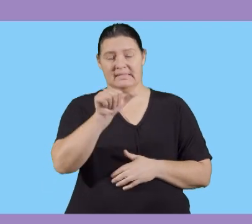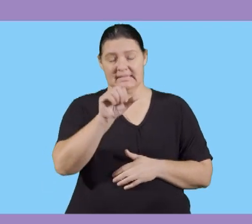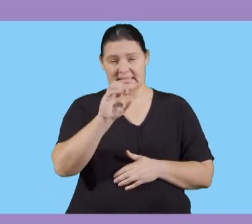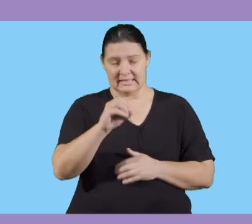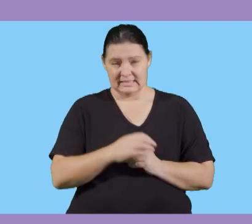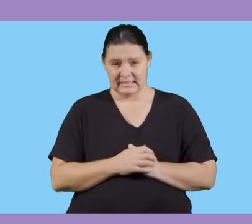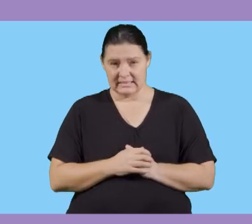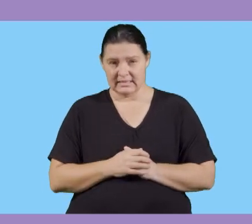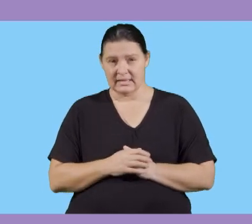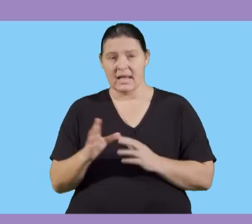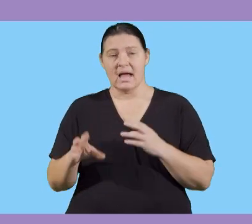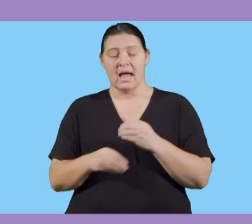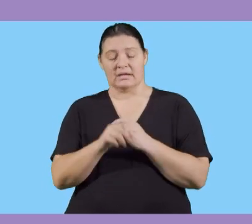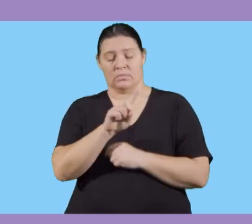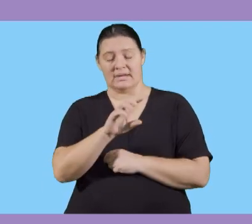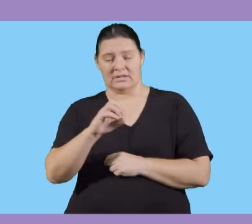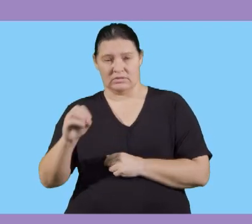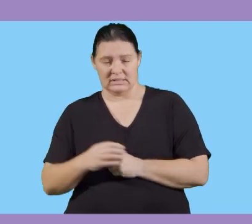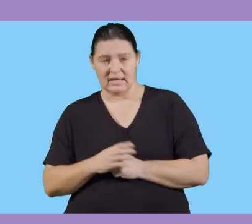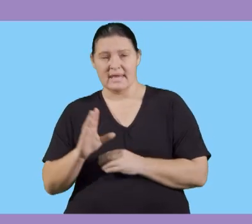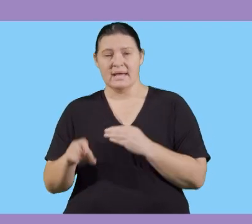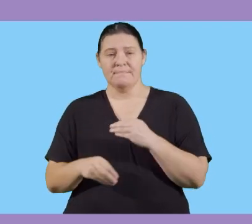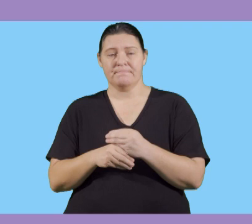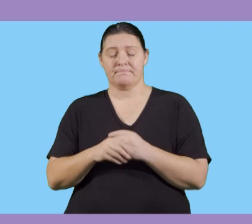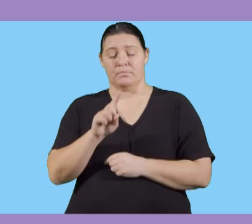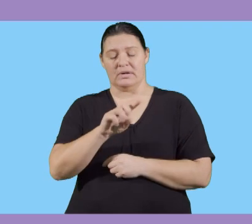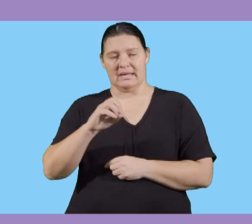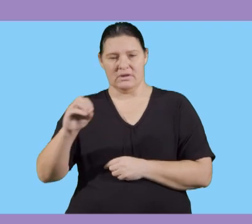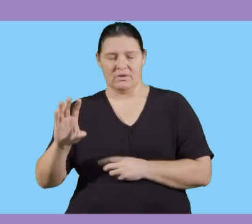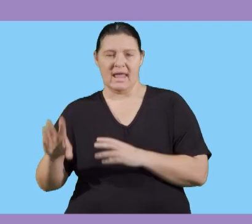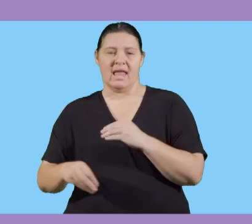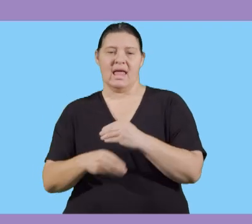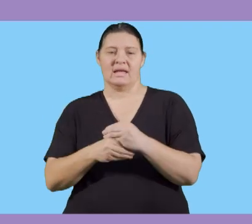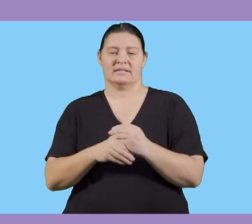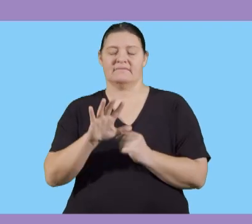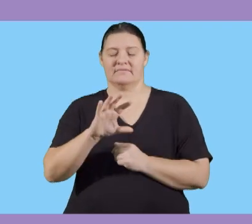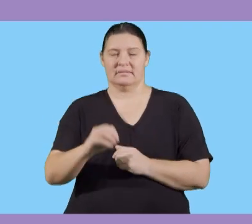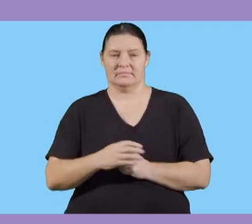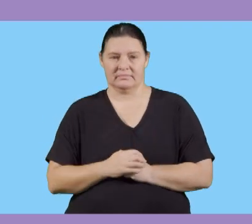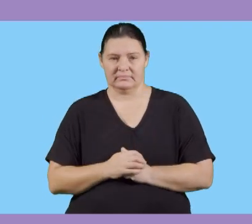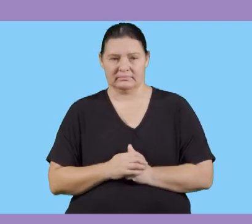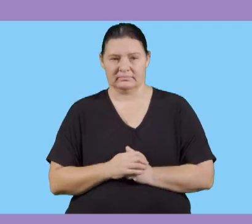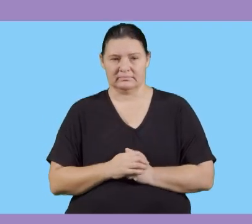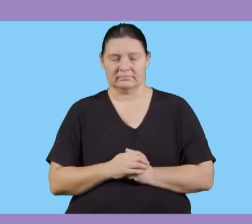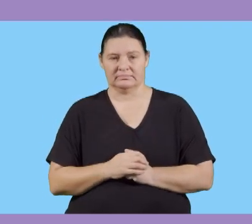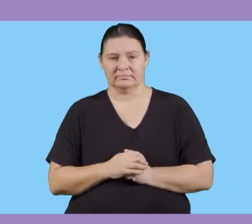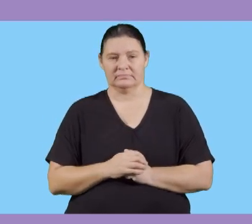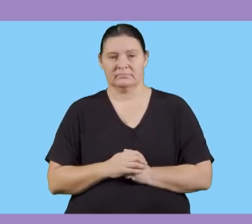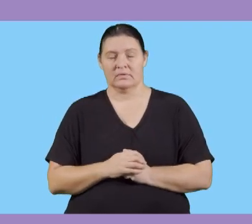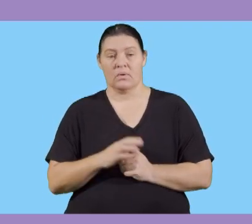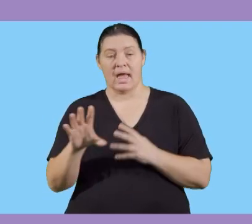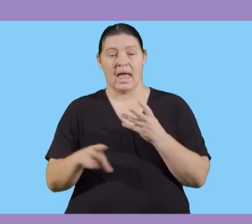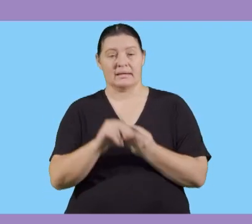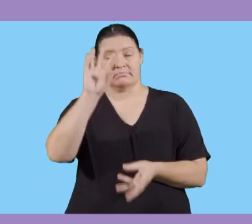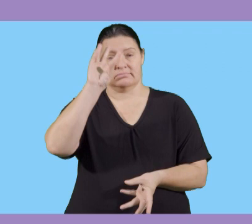60. We are going to add the 100. We are going to add the 100. And we are going to add the 50. So when we